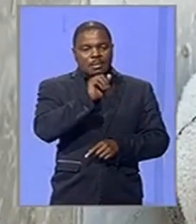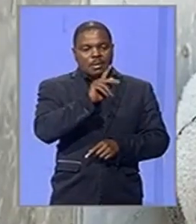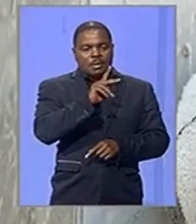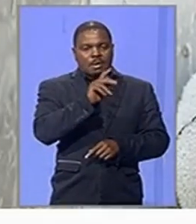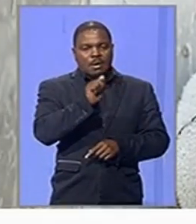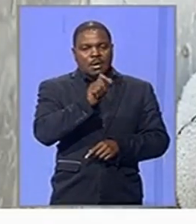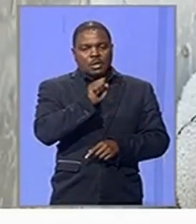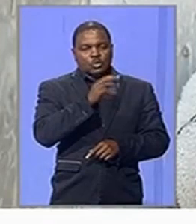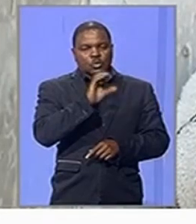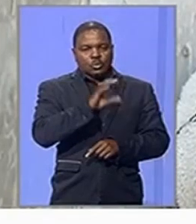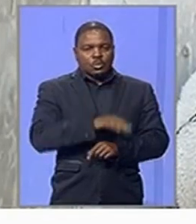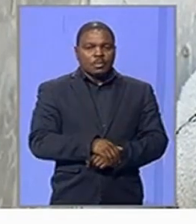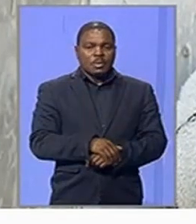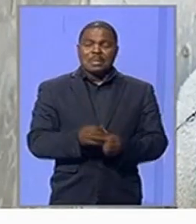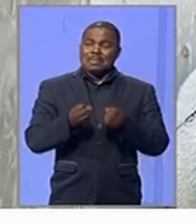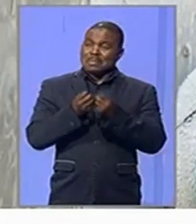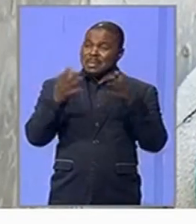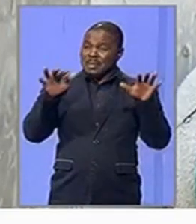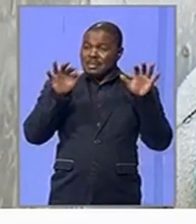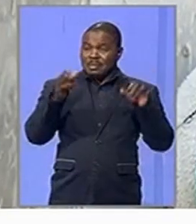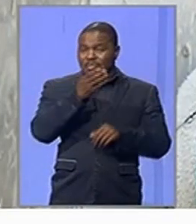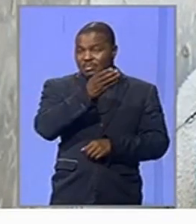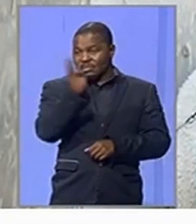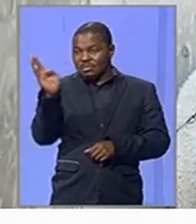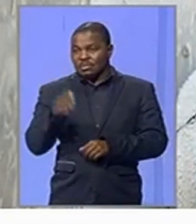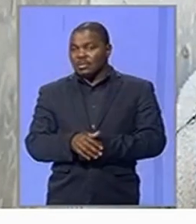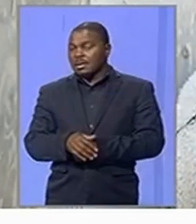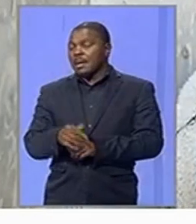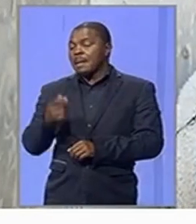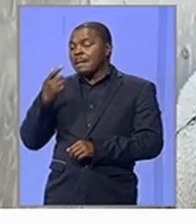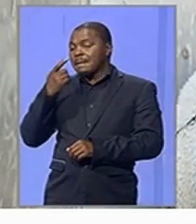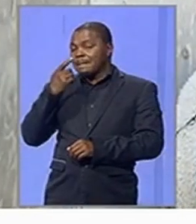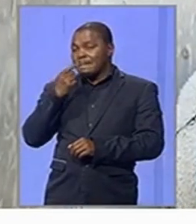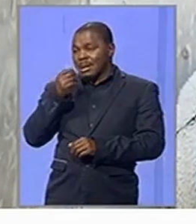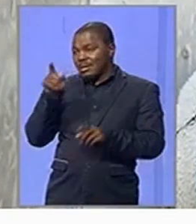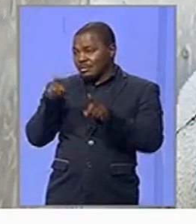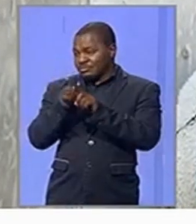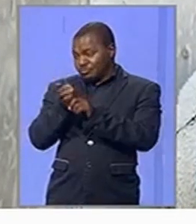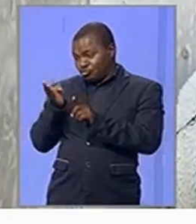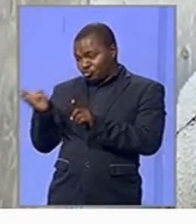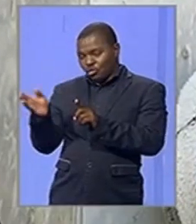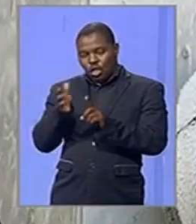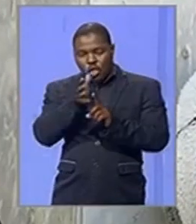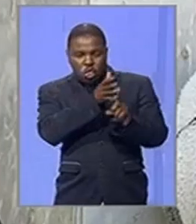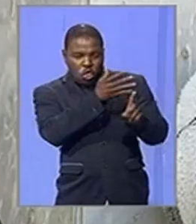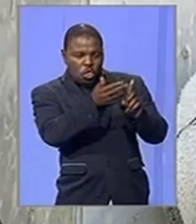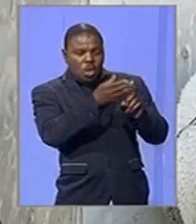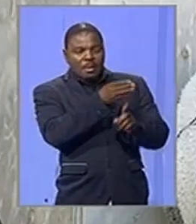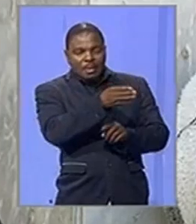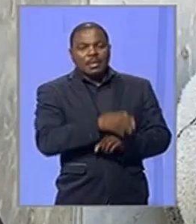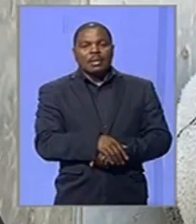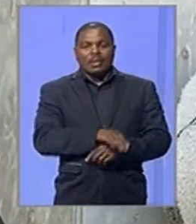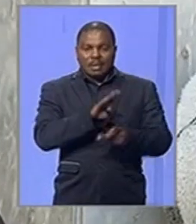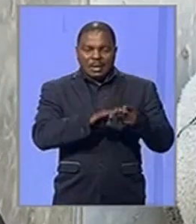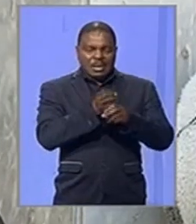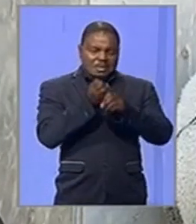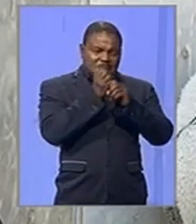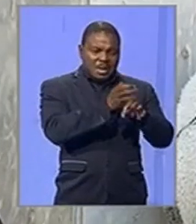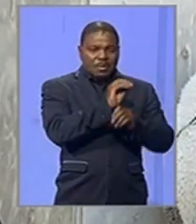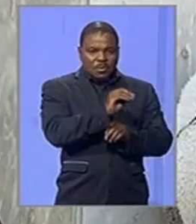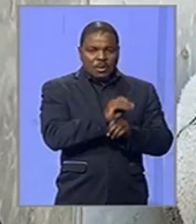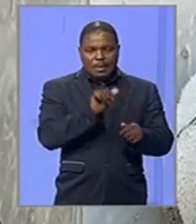ka ntle ba ntse ba tshamiwa ke bontate ba tshwanang le moqosuwa, so we are better e ho bitiko a dule ka hare than a be ka